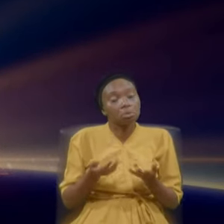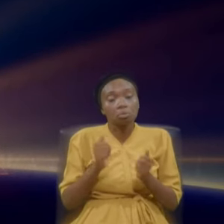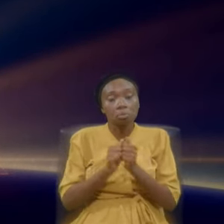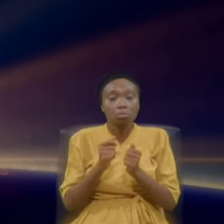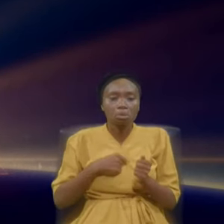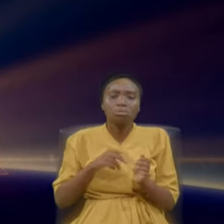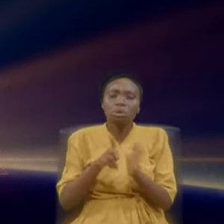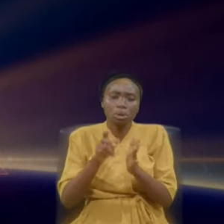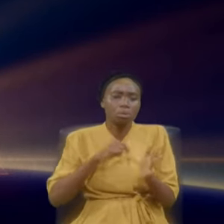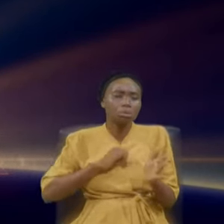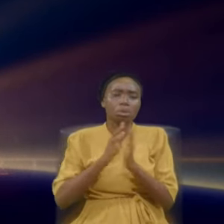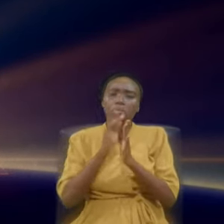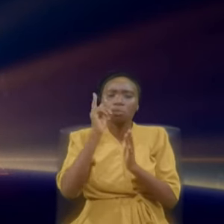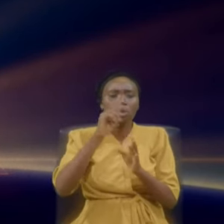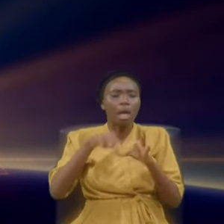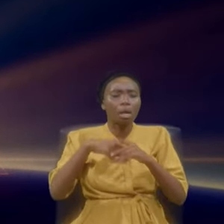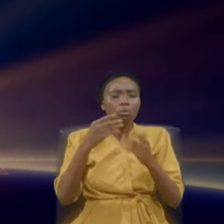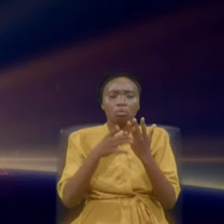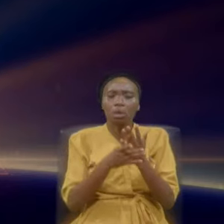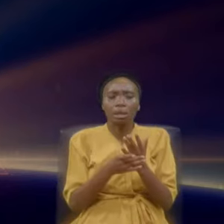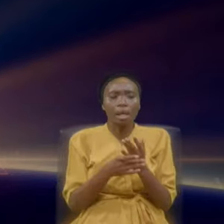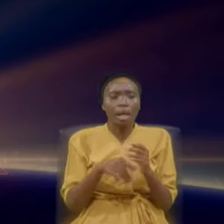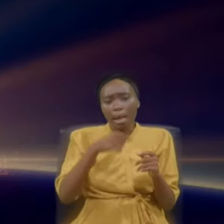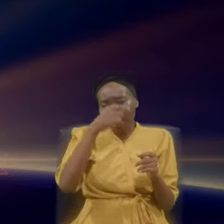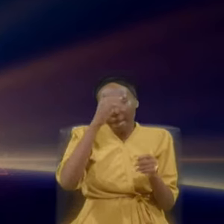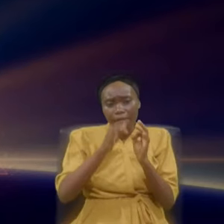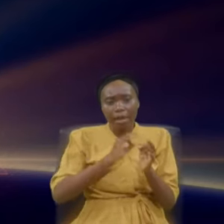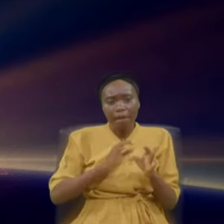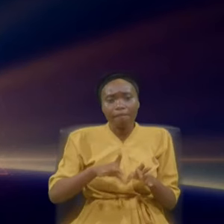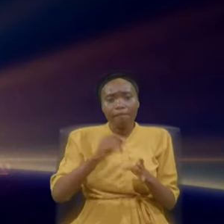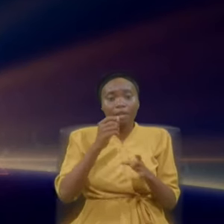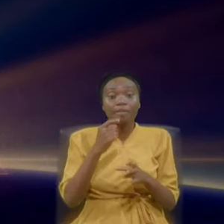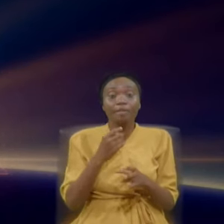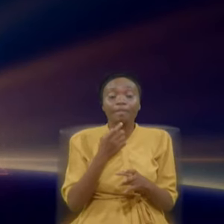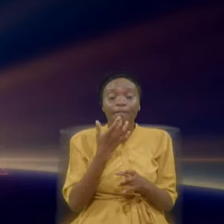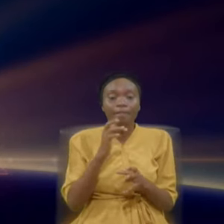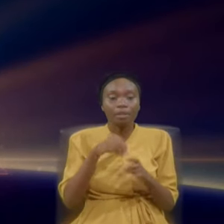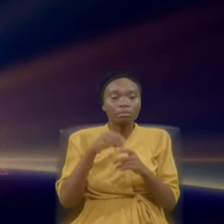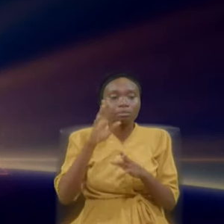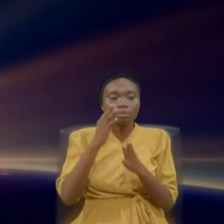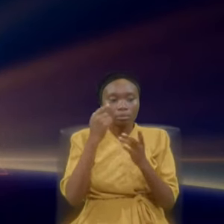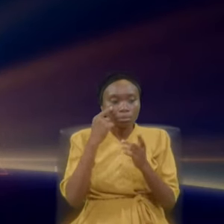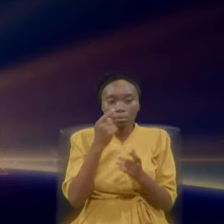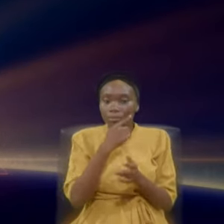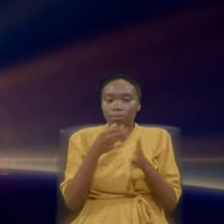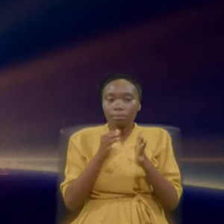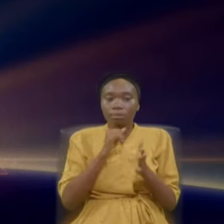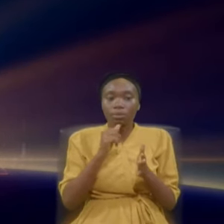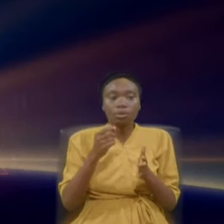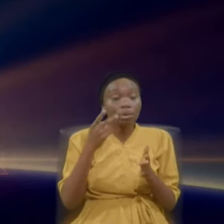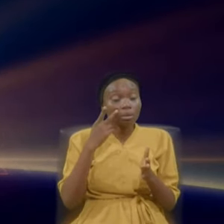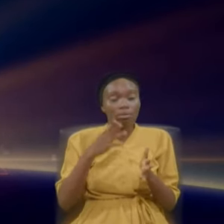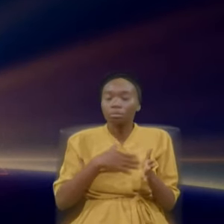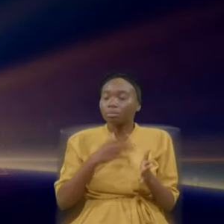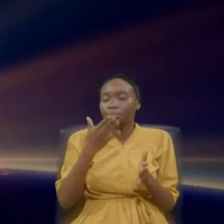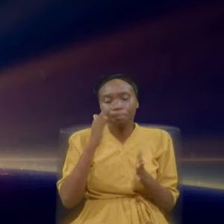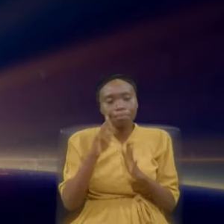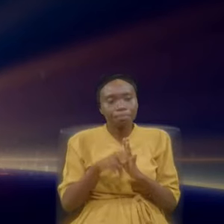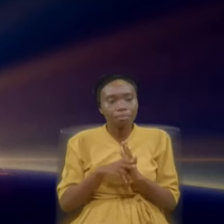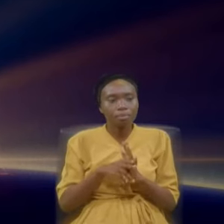me, kill me, I pray thee, out of hand, if I have found favor in thy sight, and let me not see my